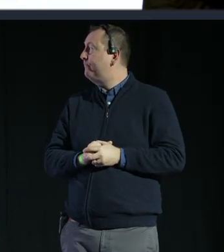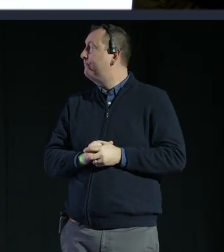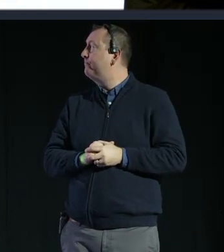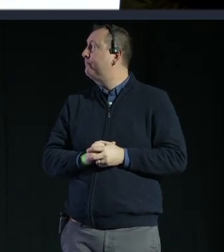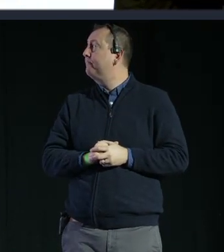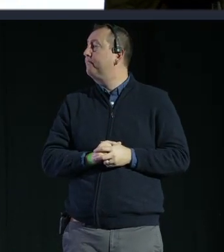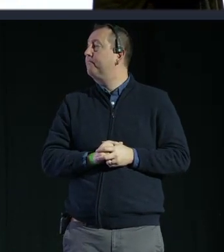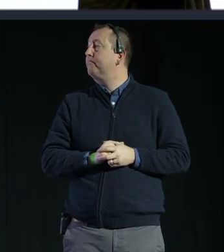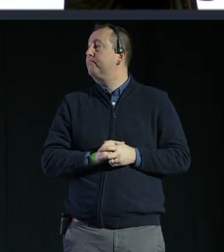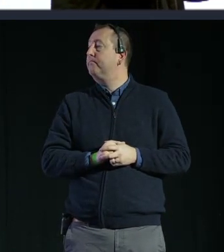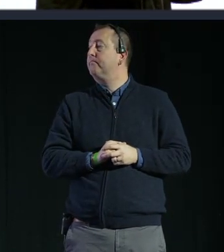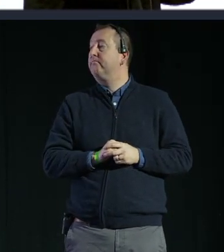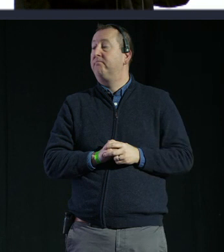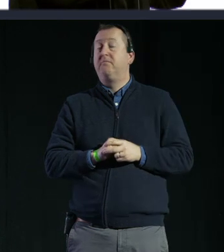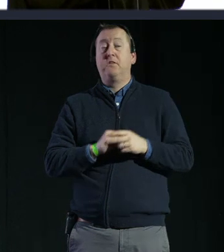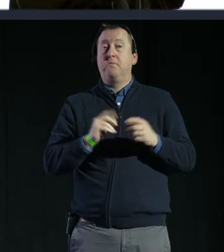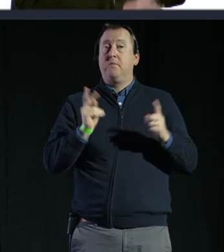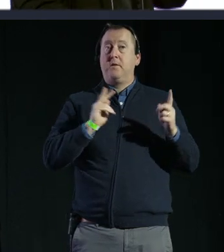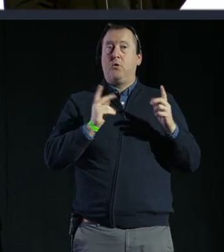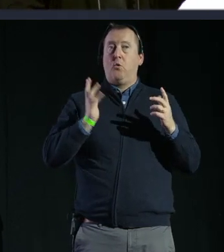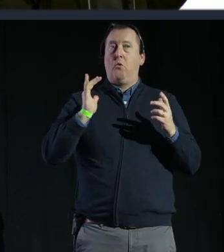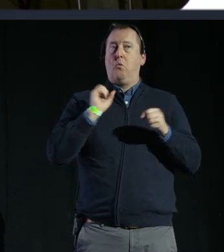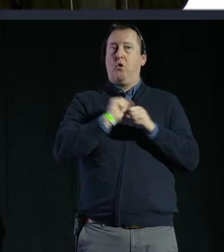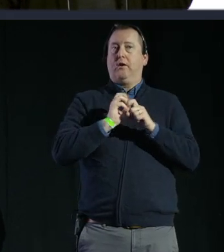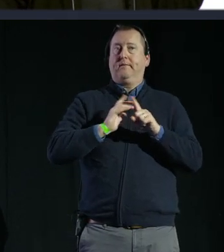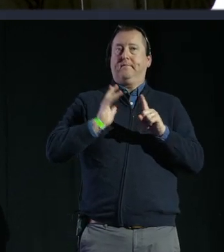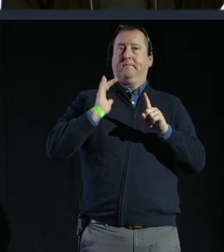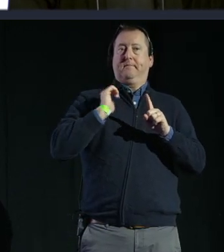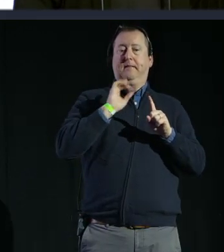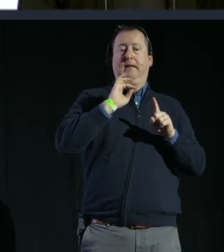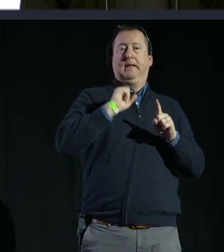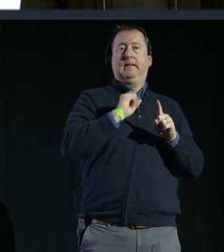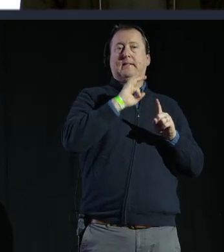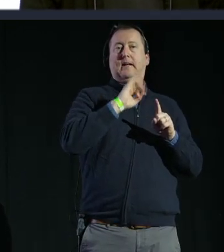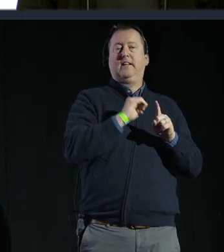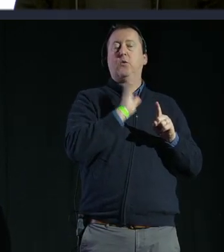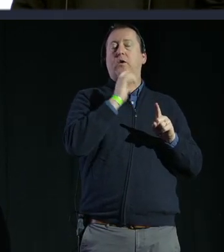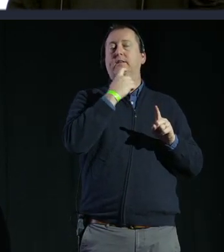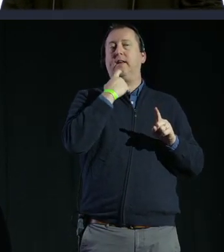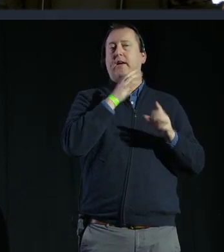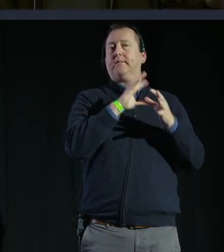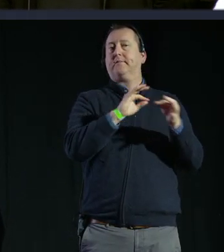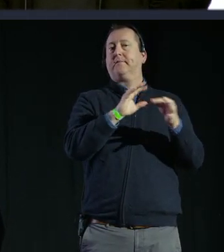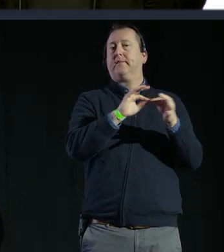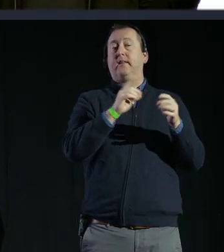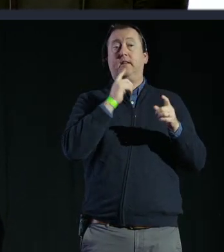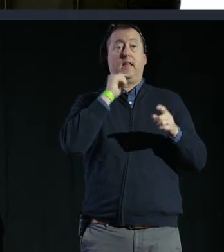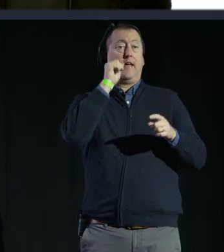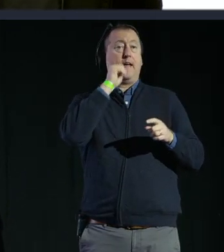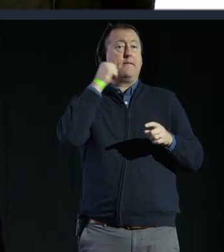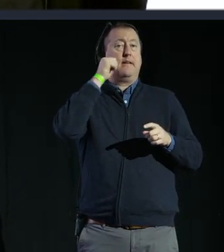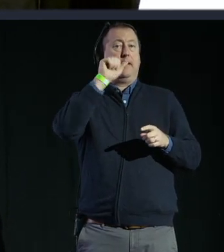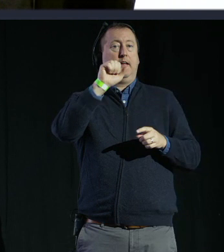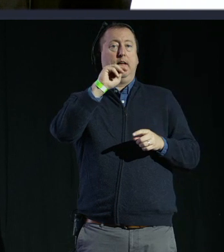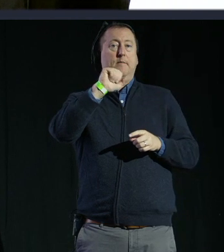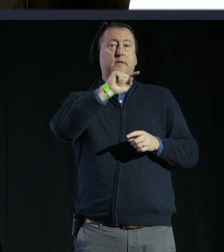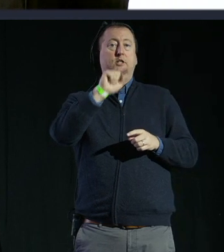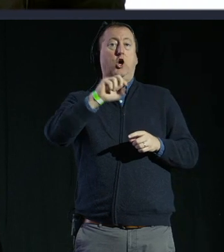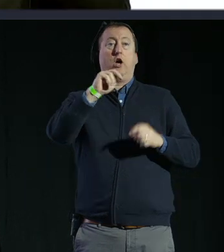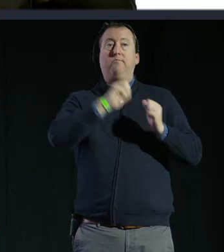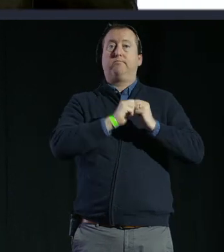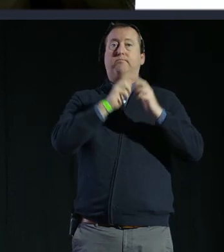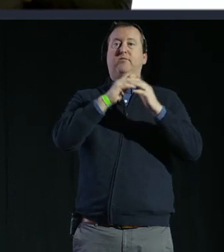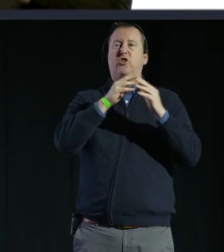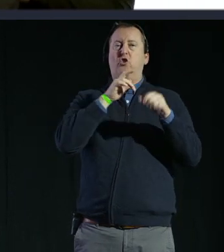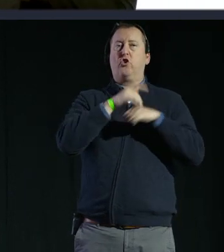Industry lore says, the story goes like this. Amazon software architecture in the early 2000s was